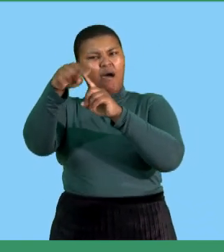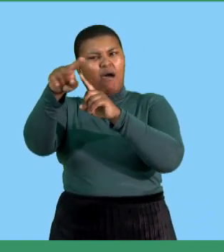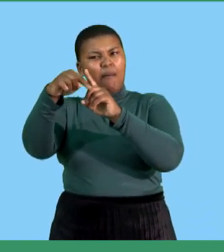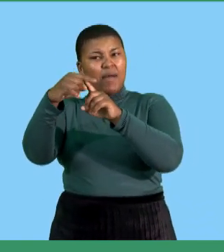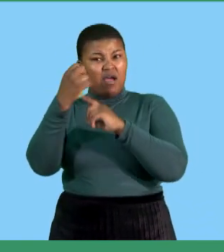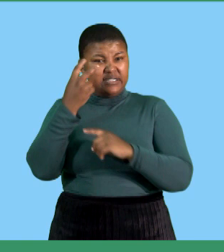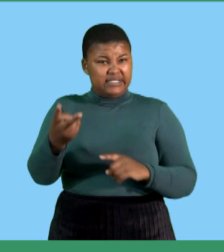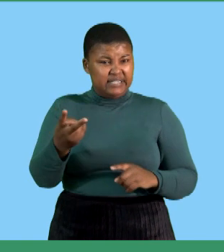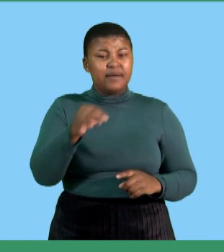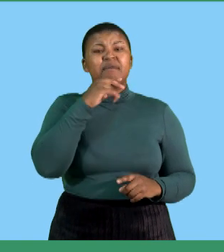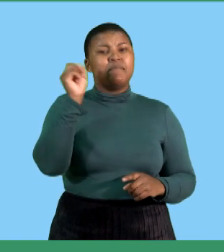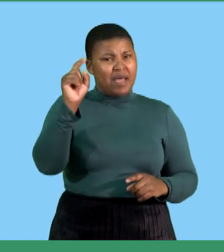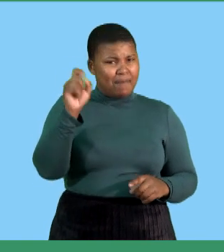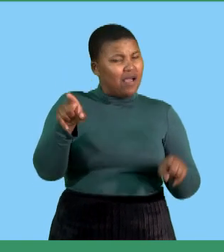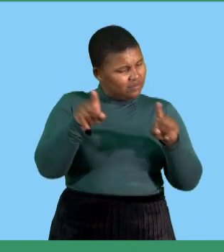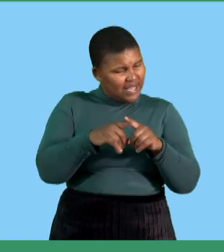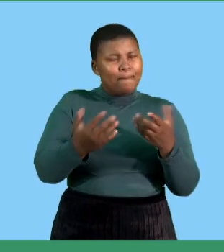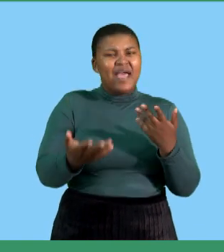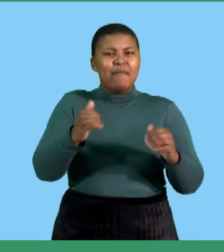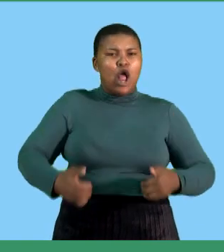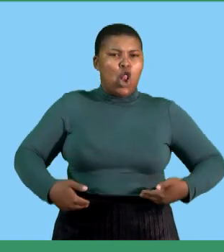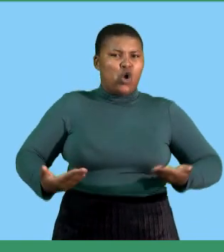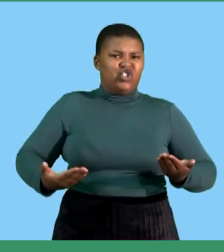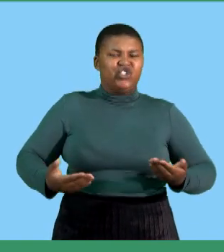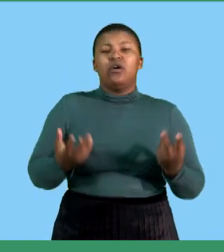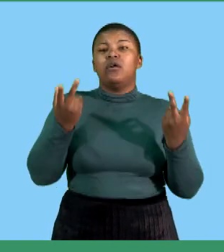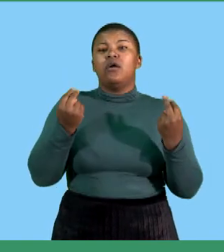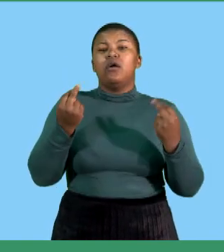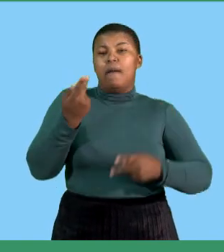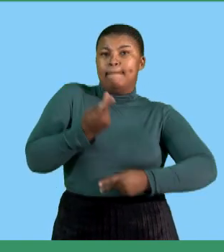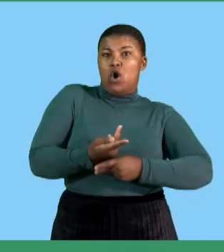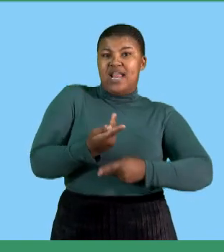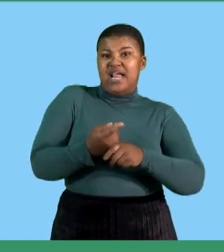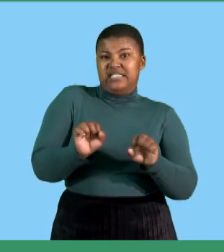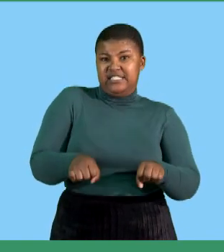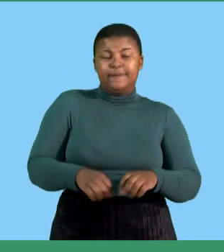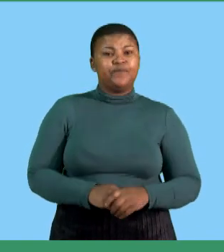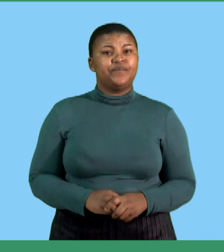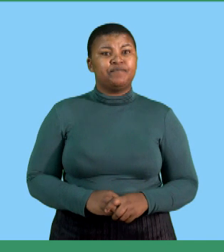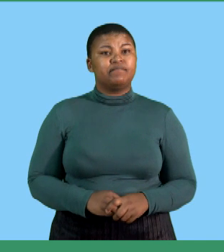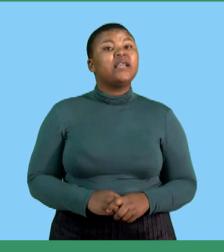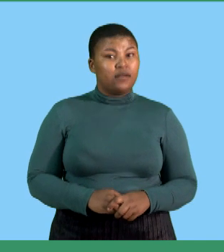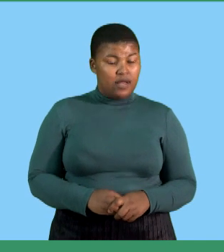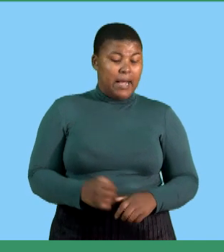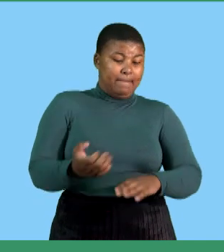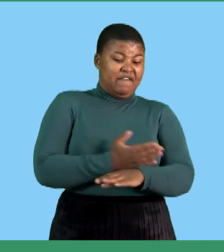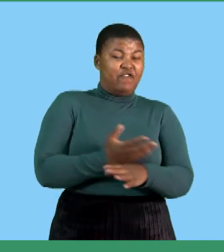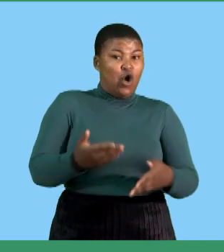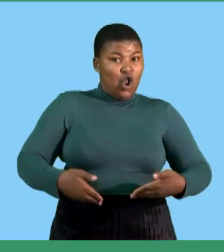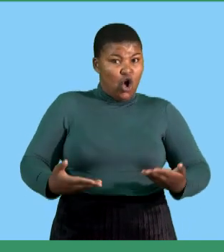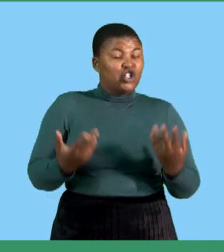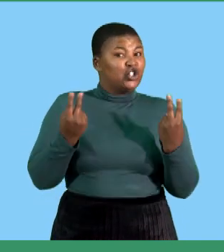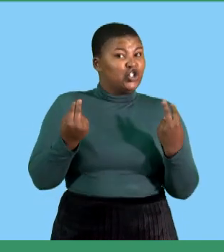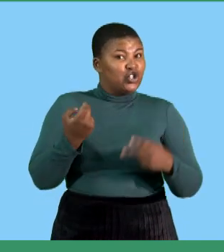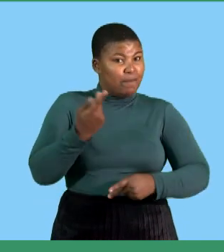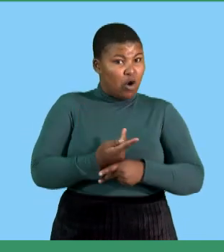see that this also has to do with maybe launching a new product. So before we can launch a new product, we